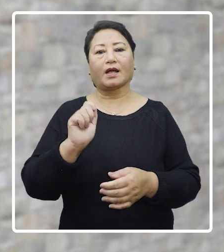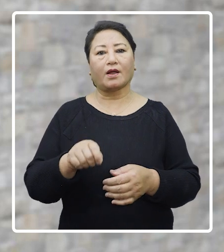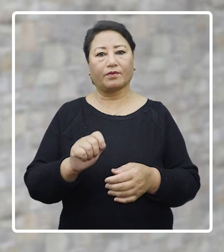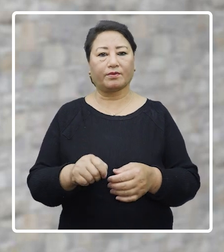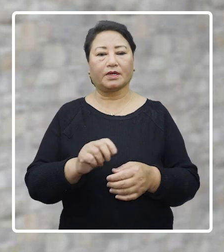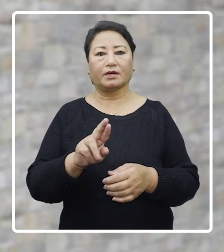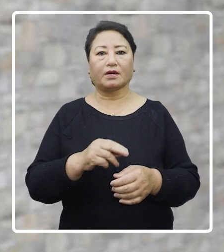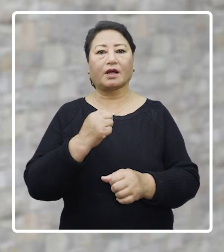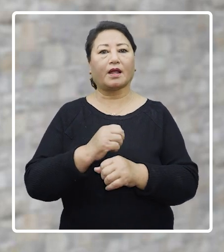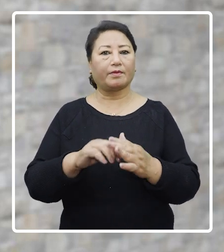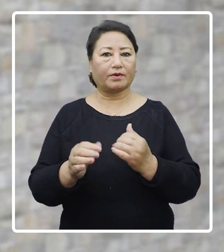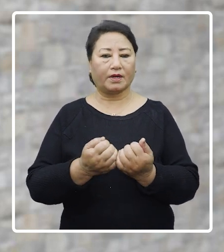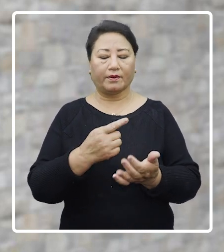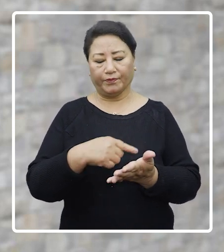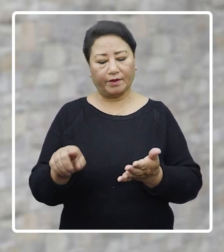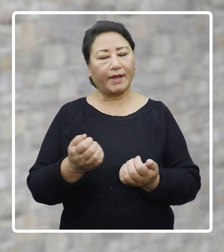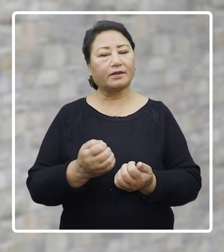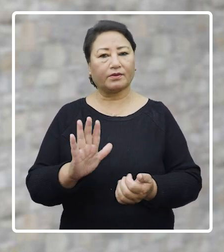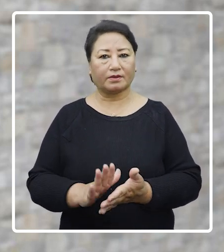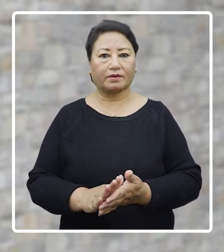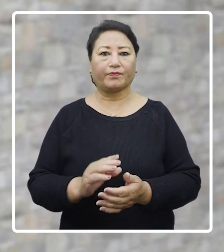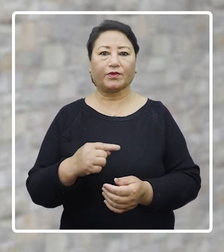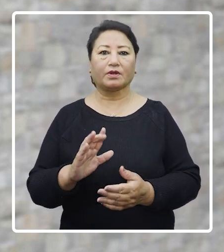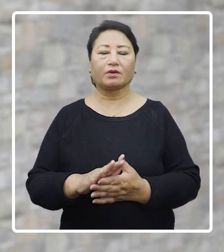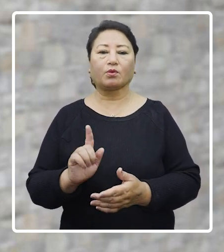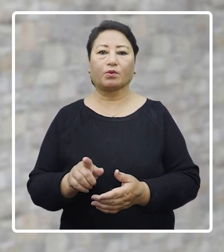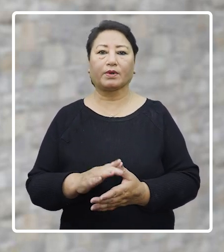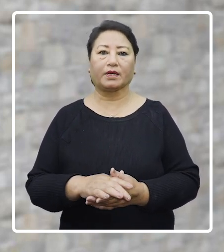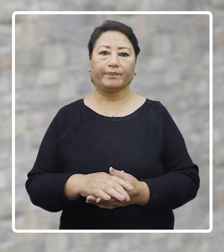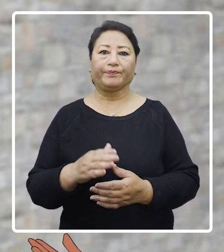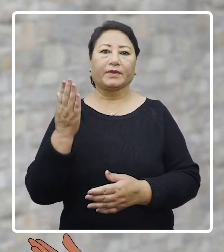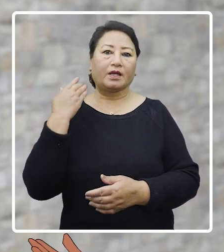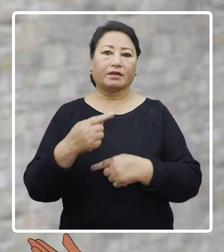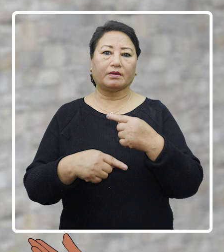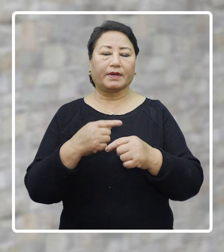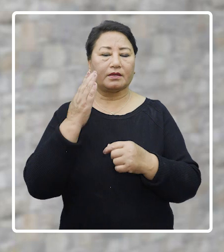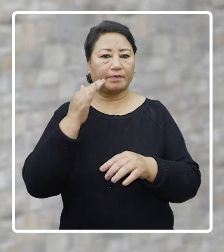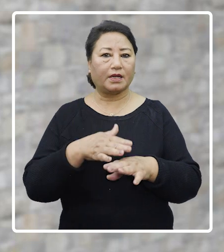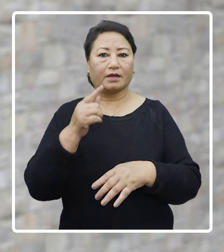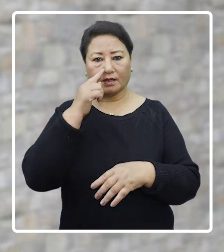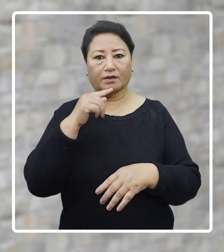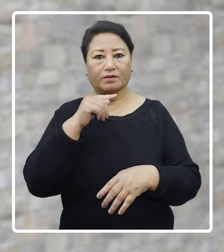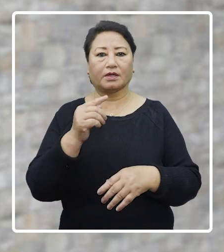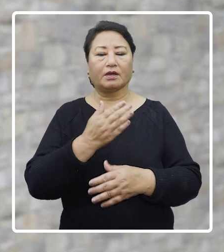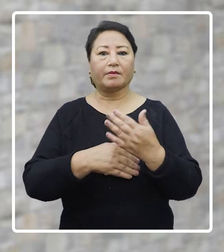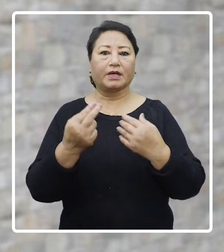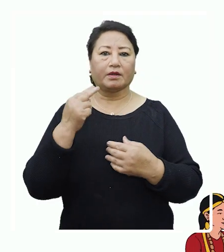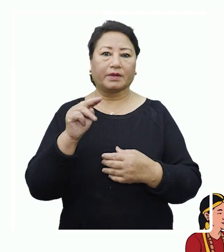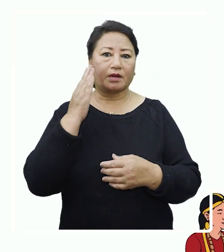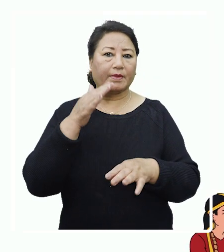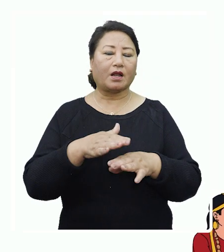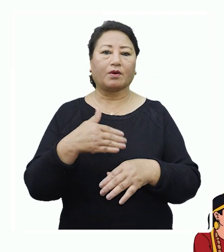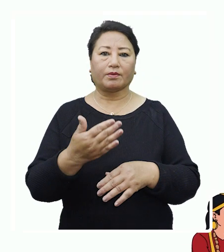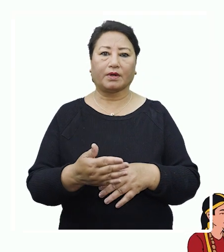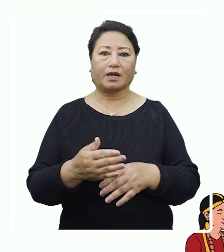women and girls, and particularly those with disabilities, face discrimination not only based on their disability, but also